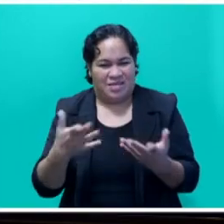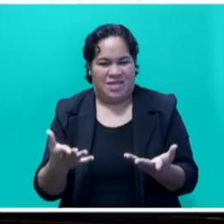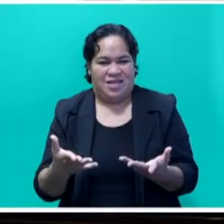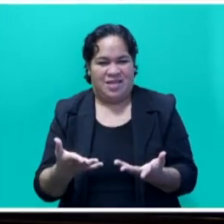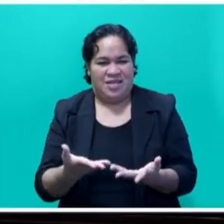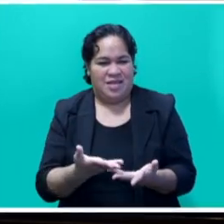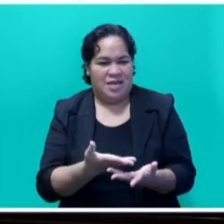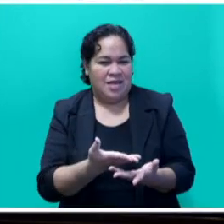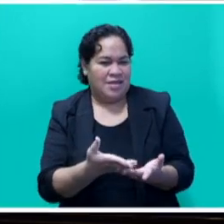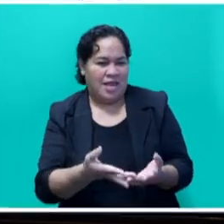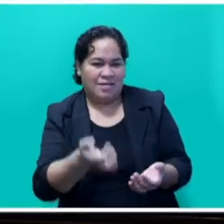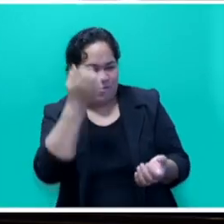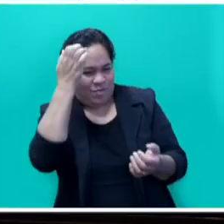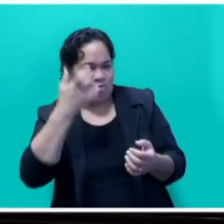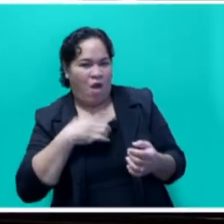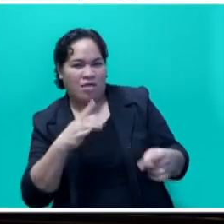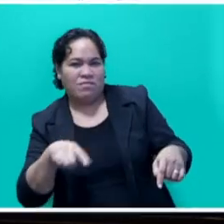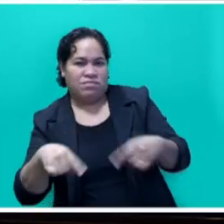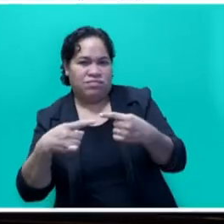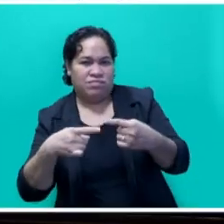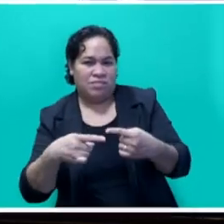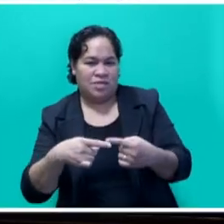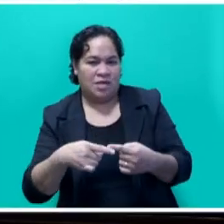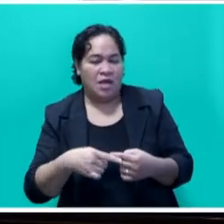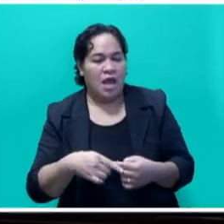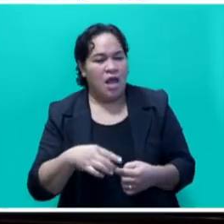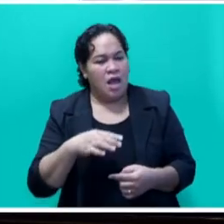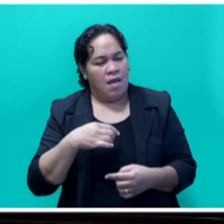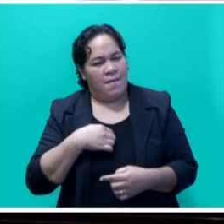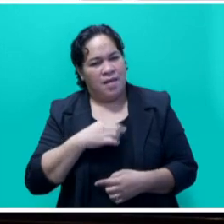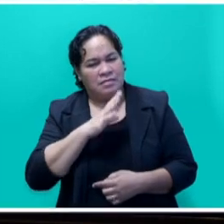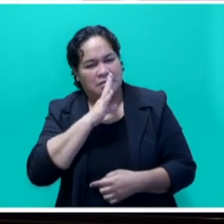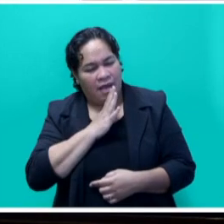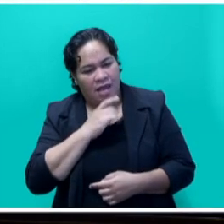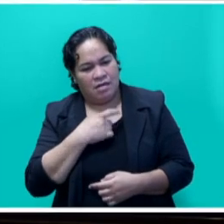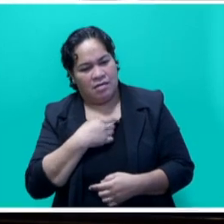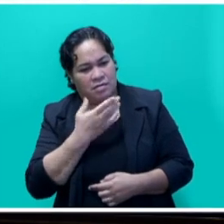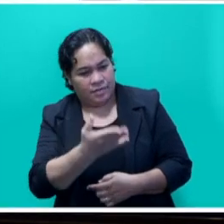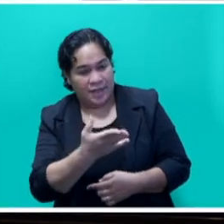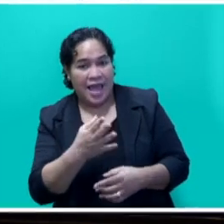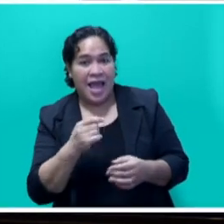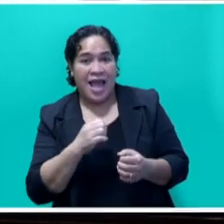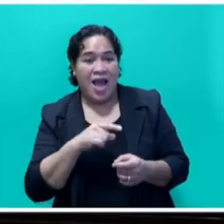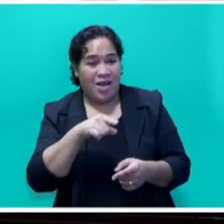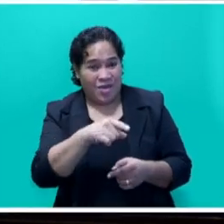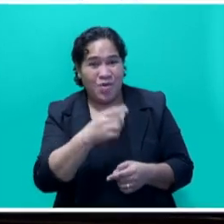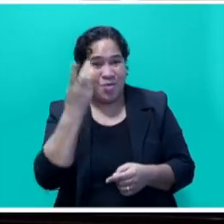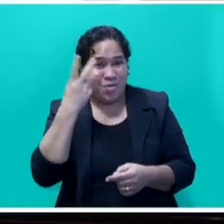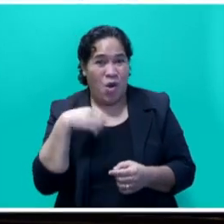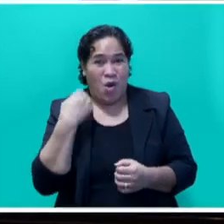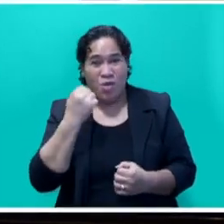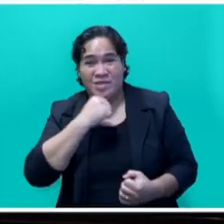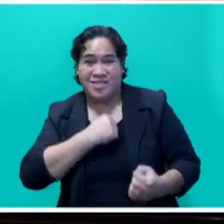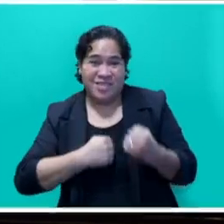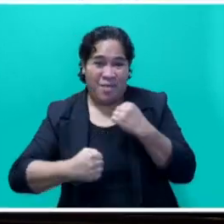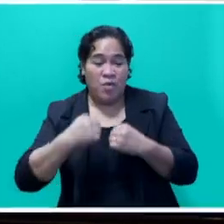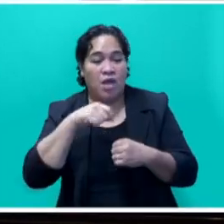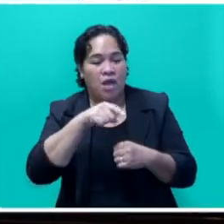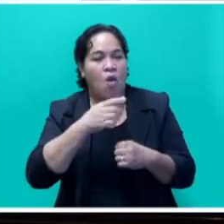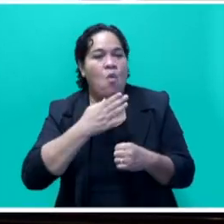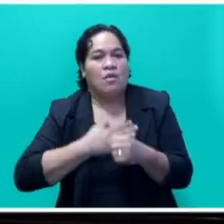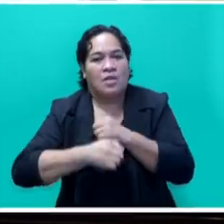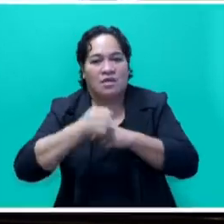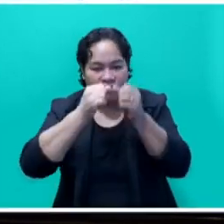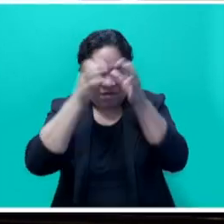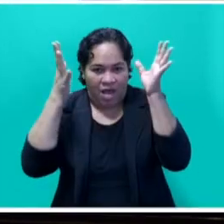this objection is. Unfortunately, it would appear that Honorable Tambuya, in her quest to get popularity, suddenly